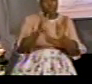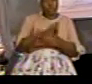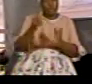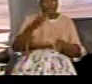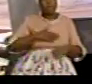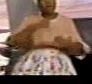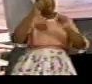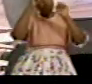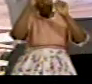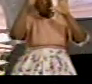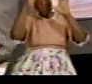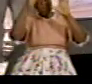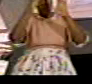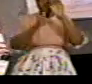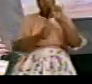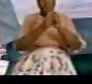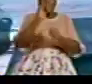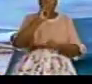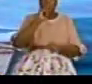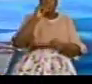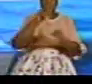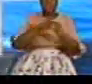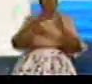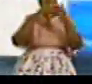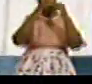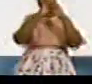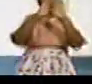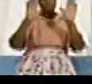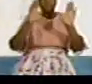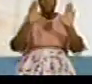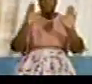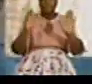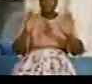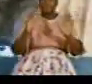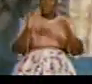my Father which is in heaven.